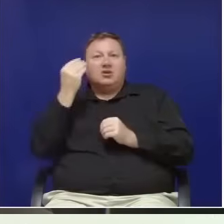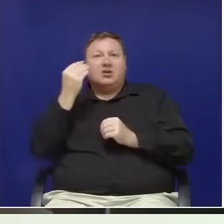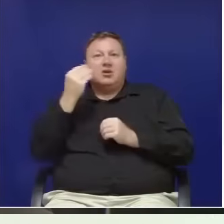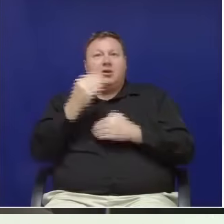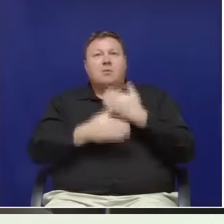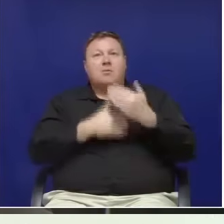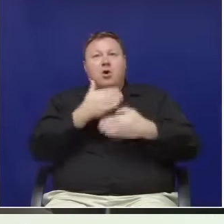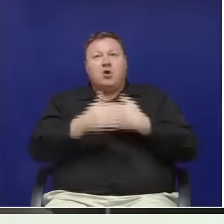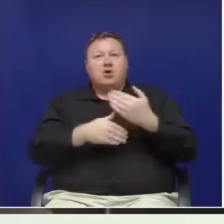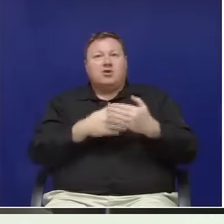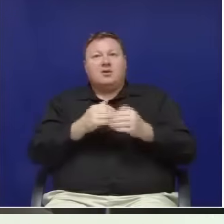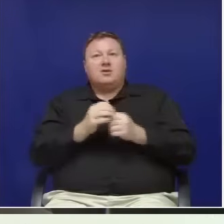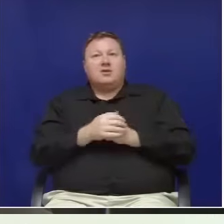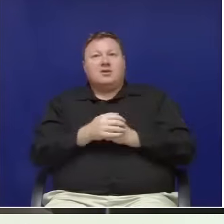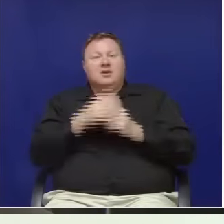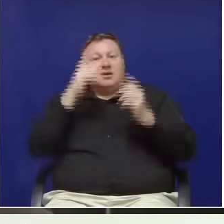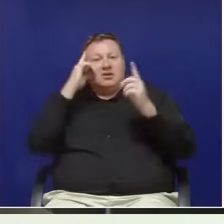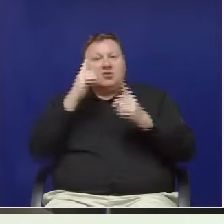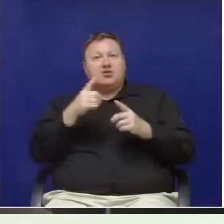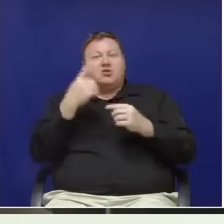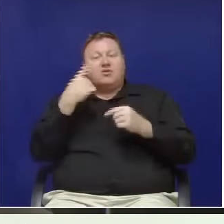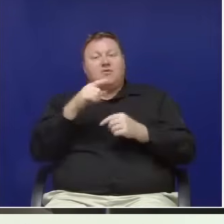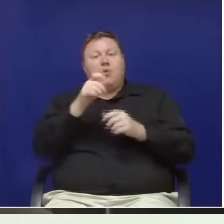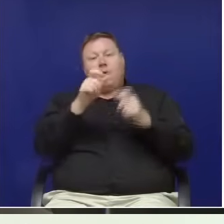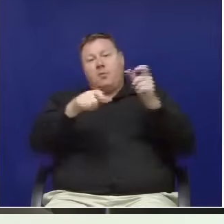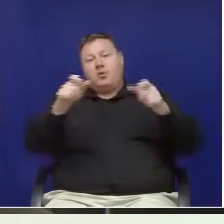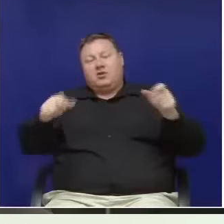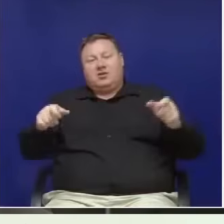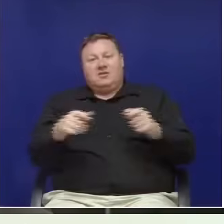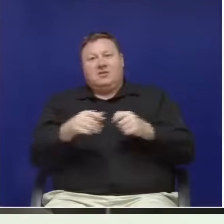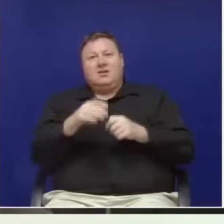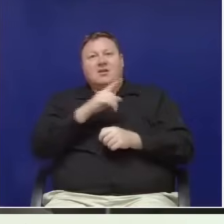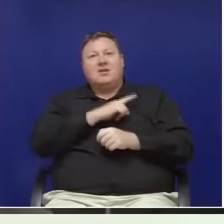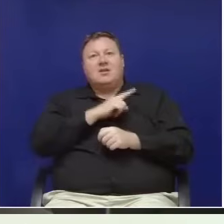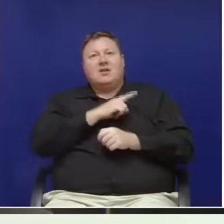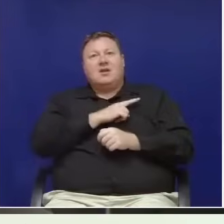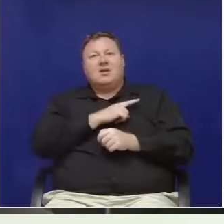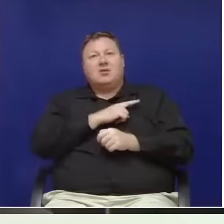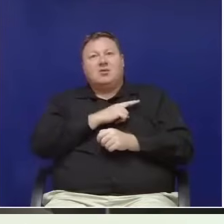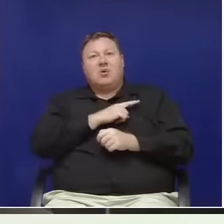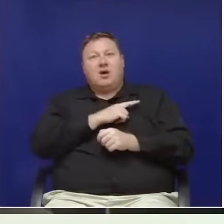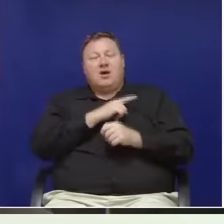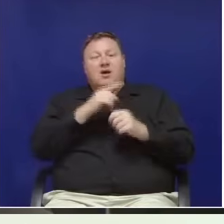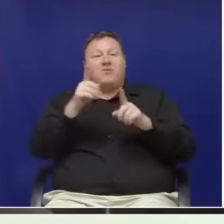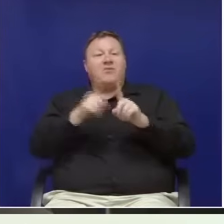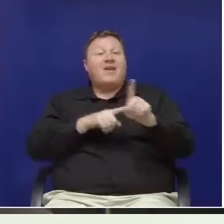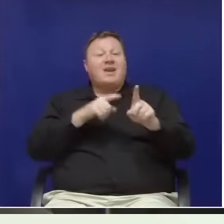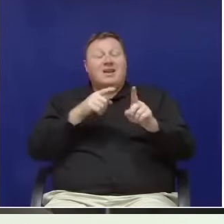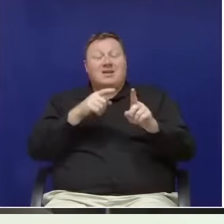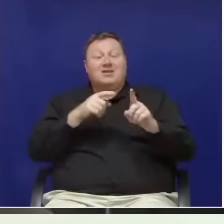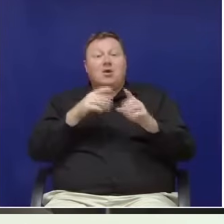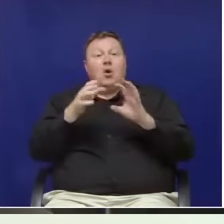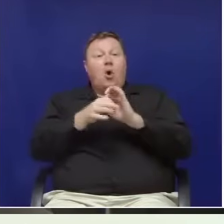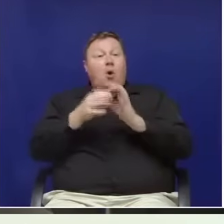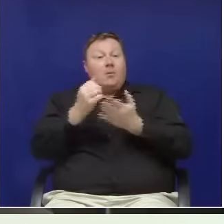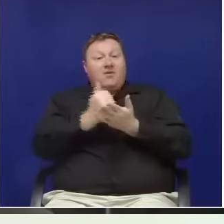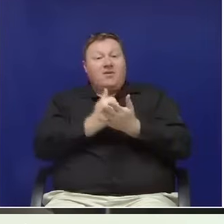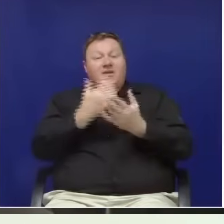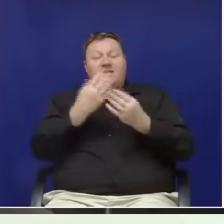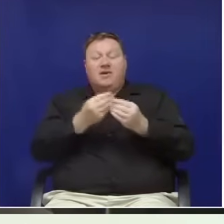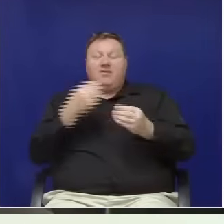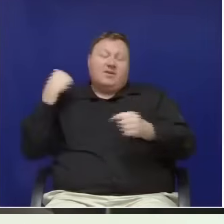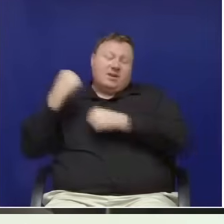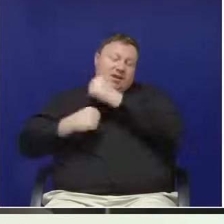processes and discretion for officials. That is why we have the many failures in Home Affairs that have been well documented over the